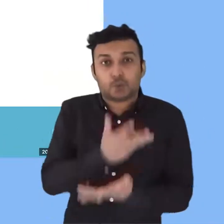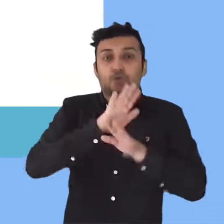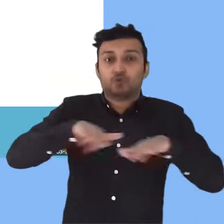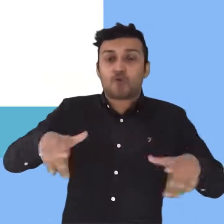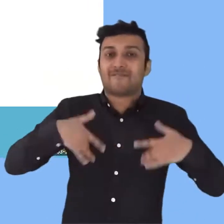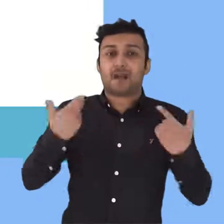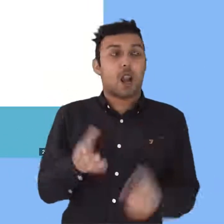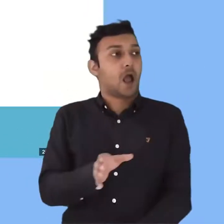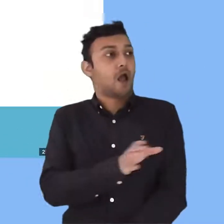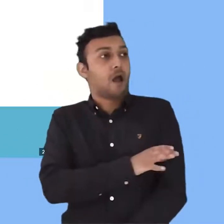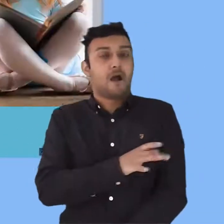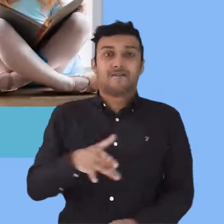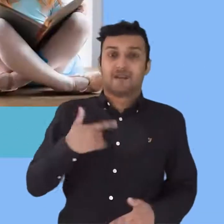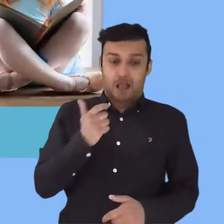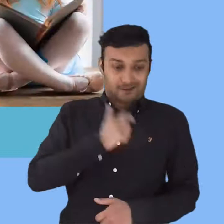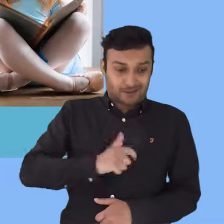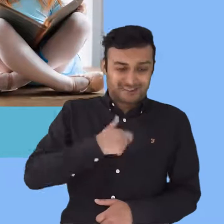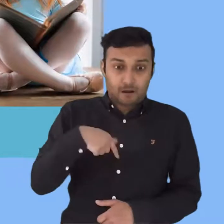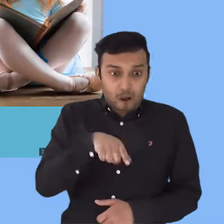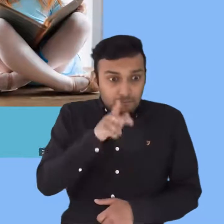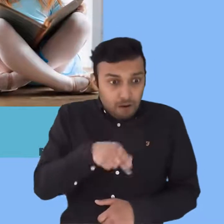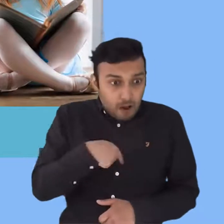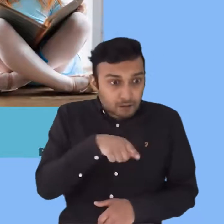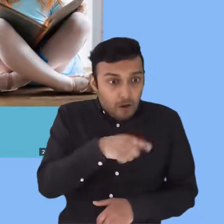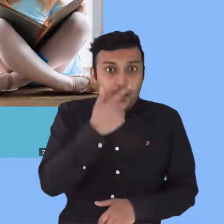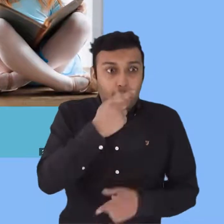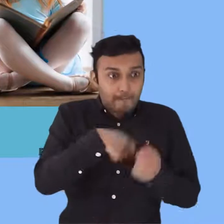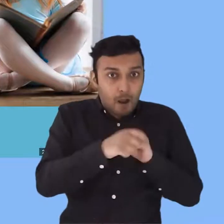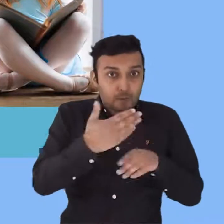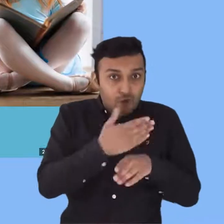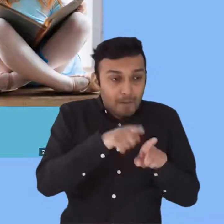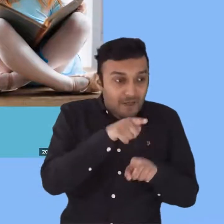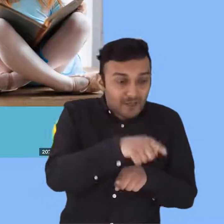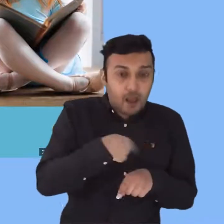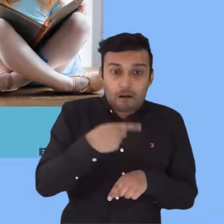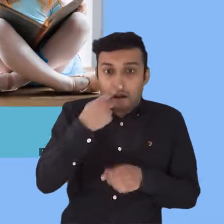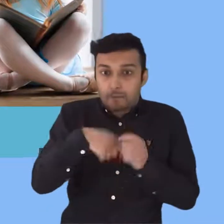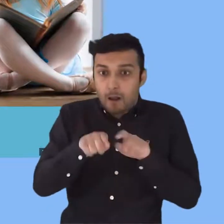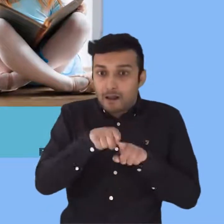identity as well, help them to see what they could be, jobs they could do, roles they could play.